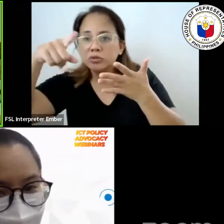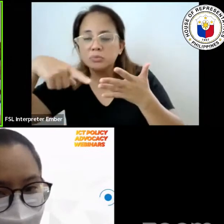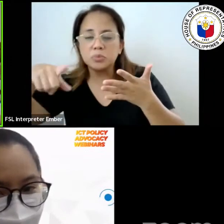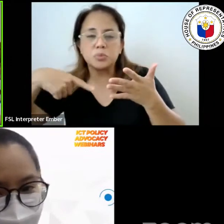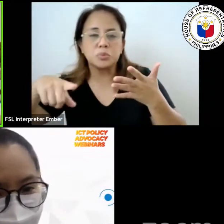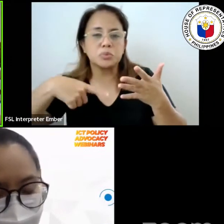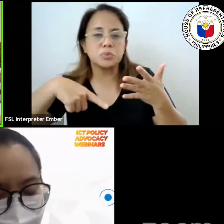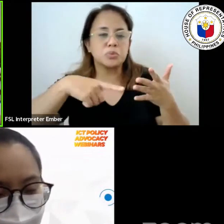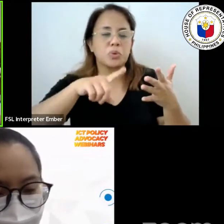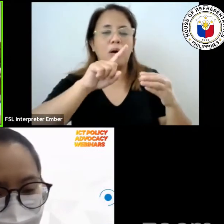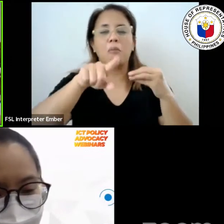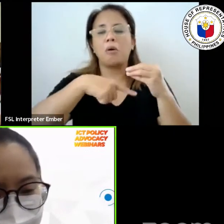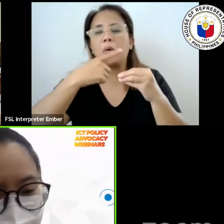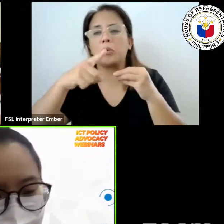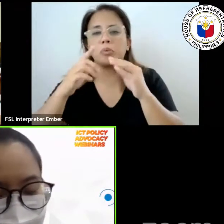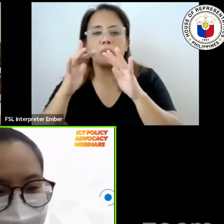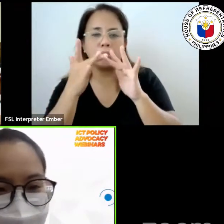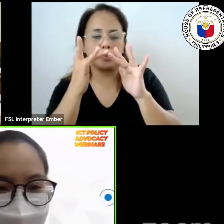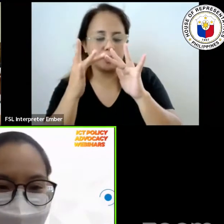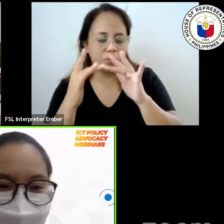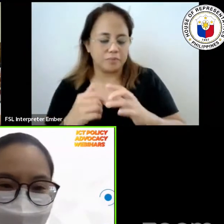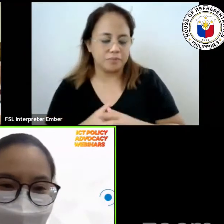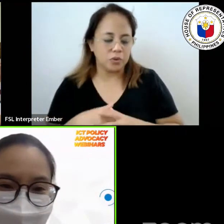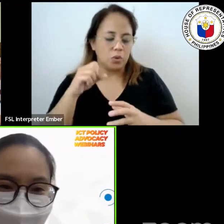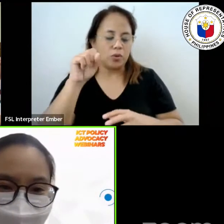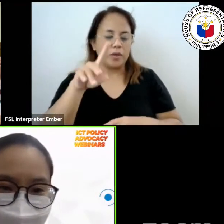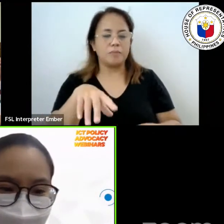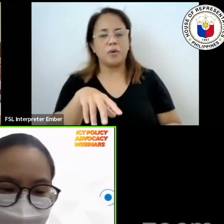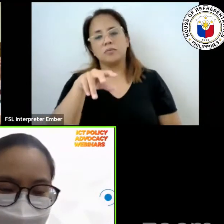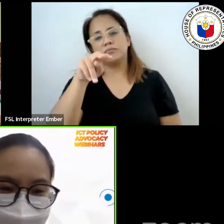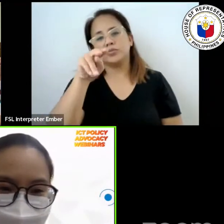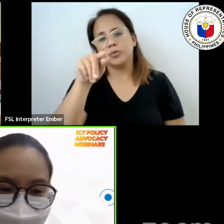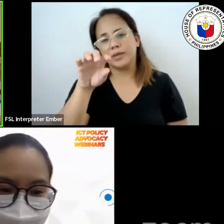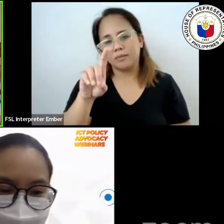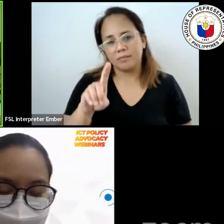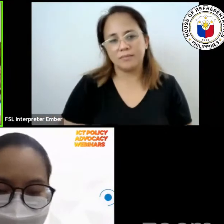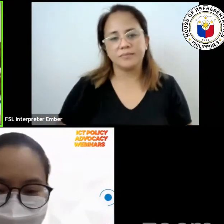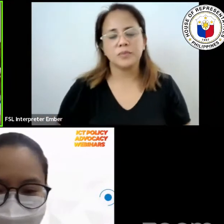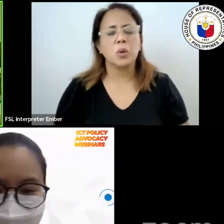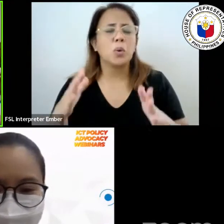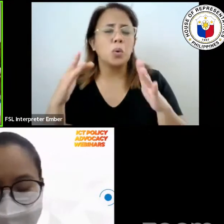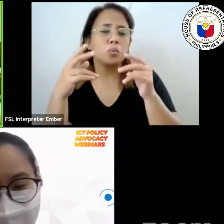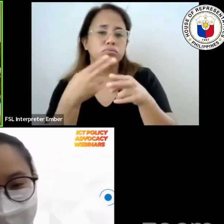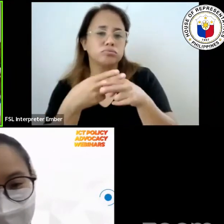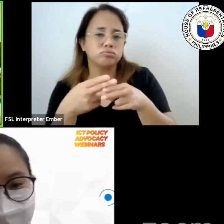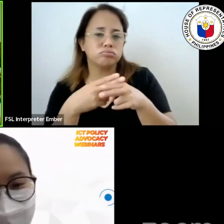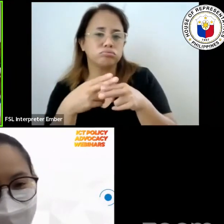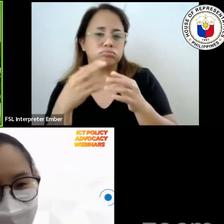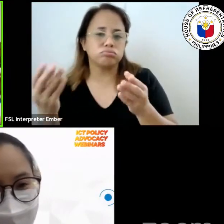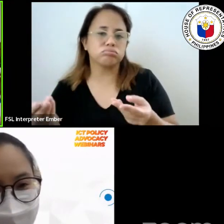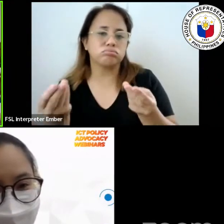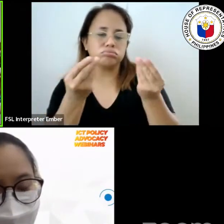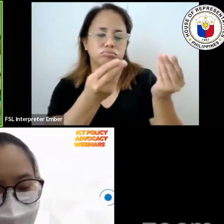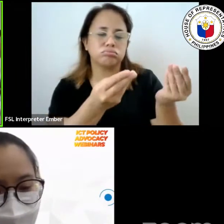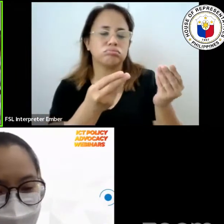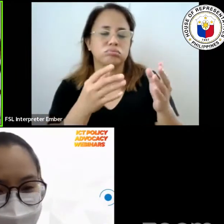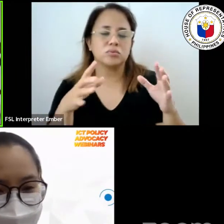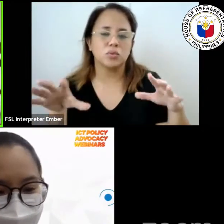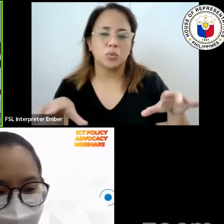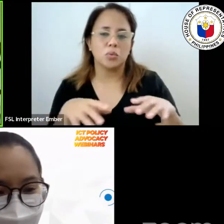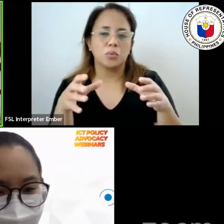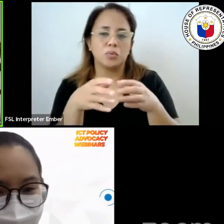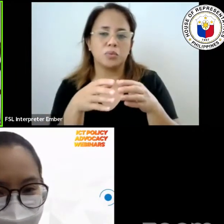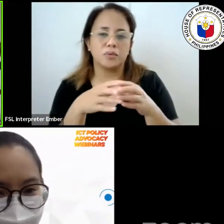on connectivity. Yes, sir. Noted po, Mr. Chin. Thank you. And hopefully soon you'll be able to provide the committee. So